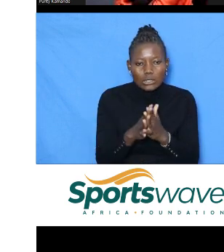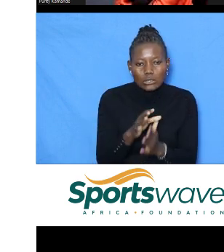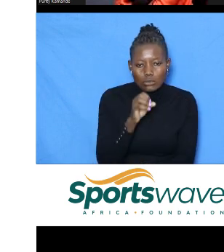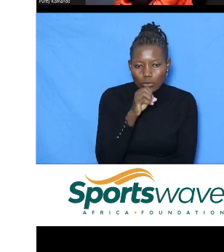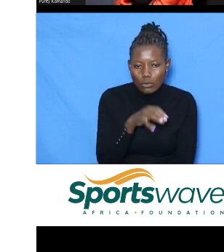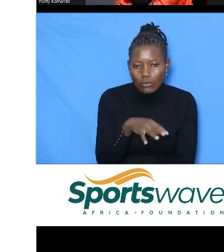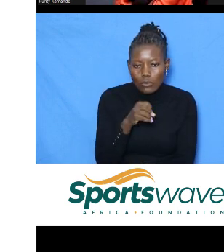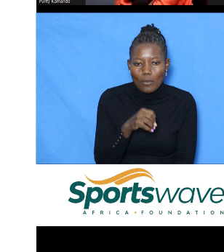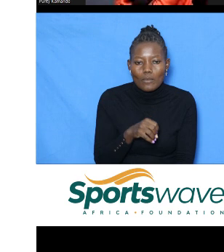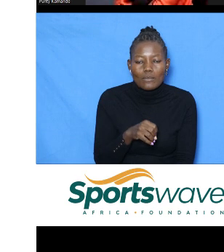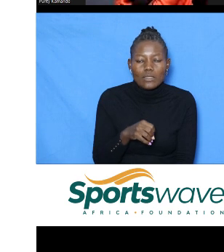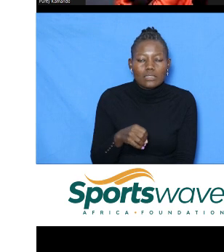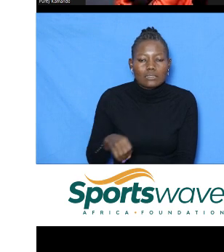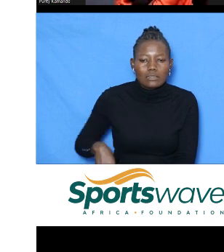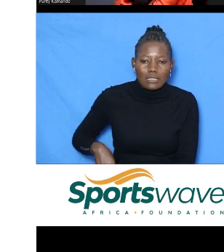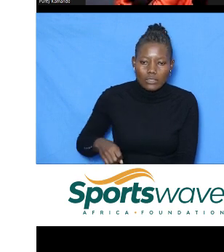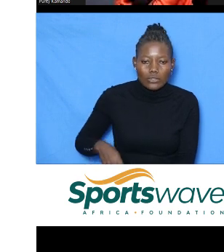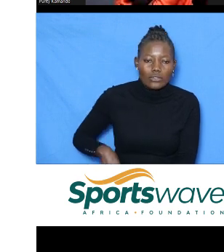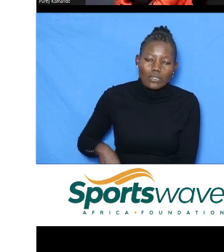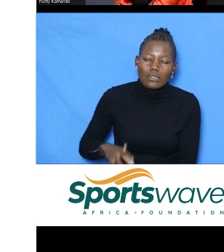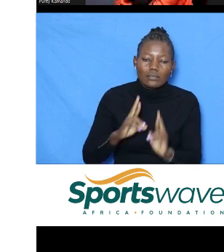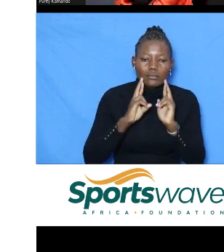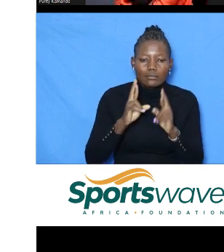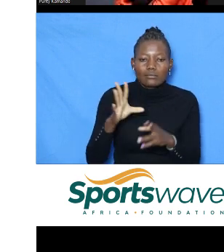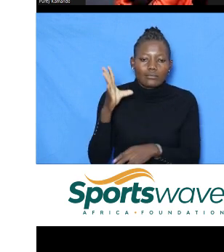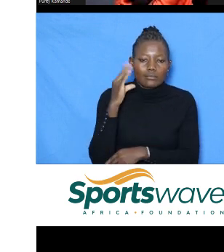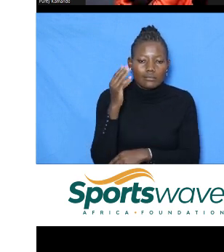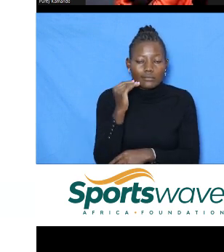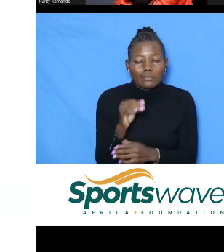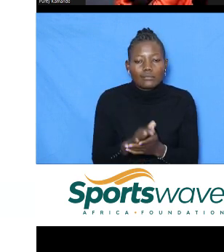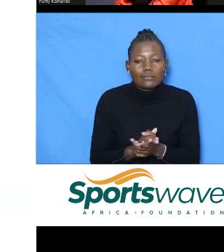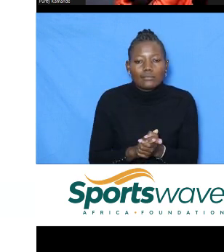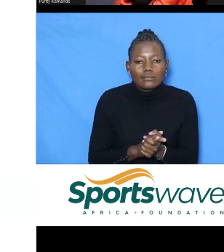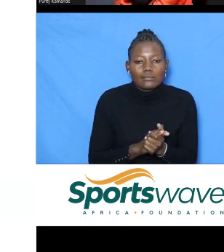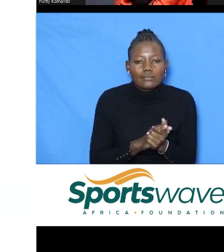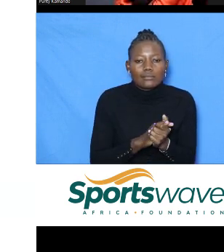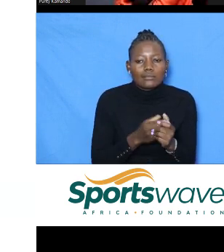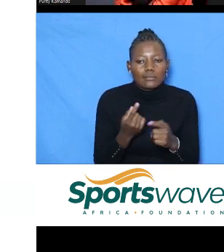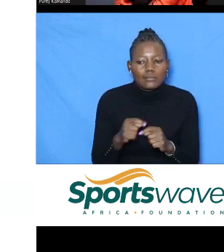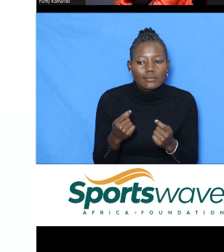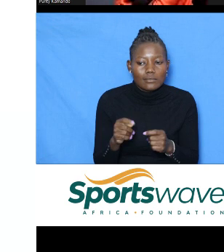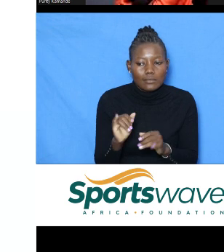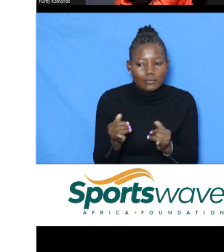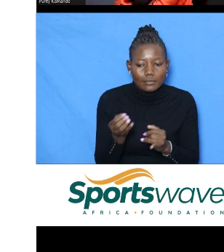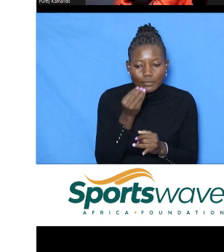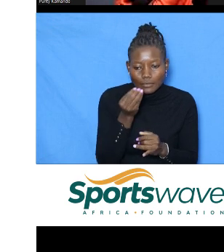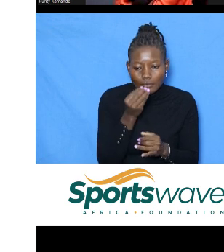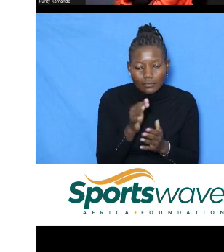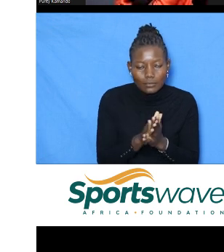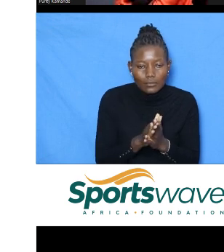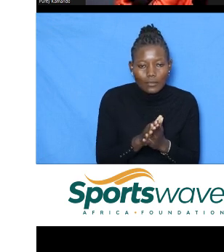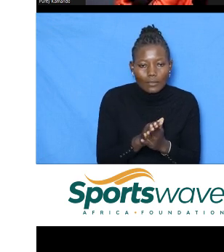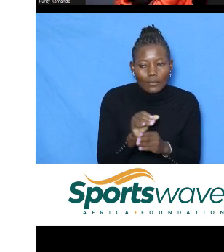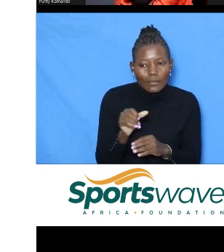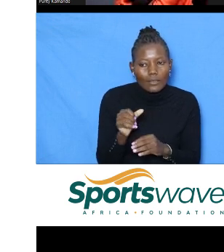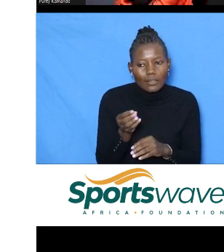may come in as a result of experimenting with these new foods. Again, we ask that they eat a main meal at least a minimum of